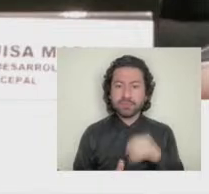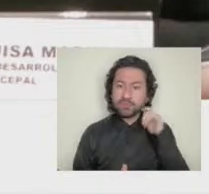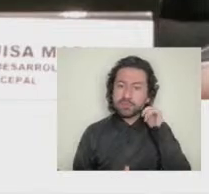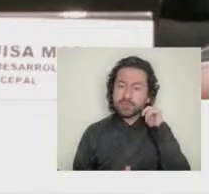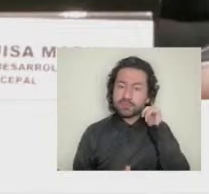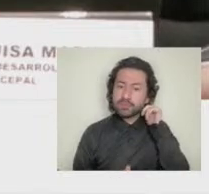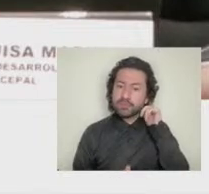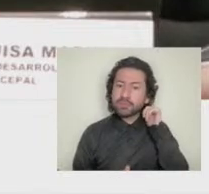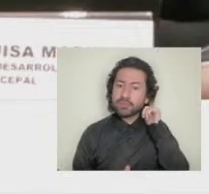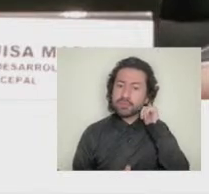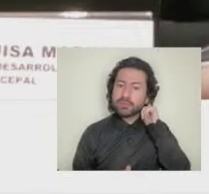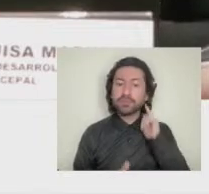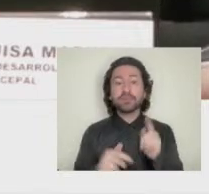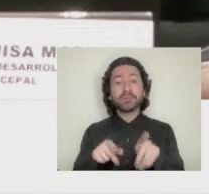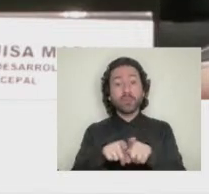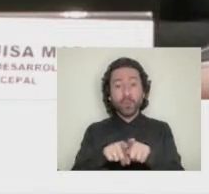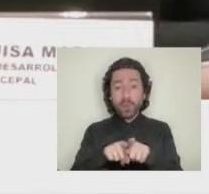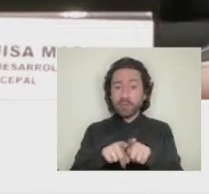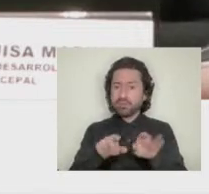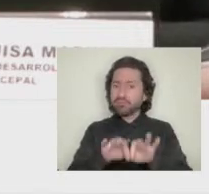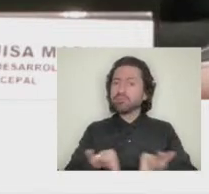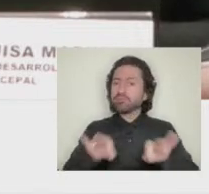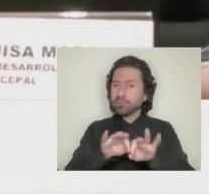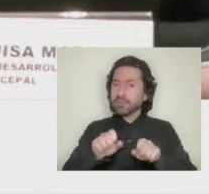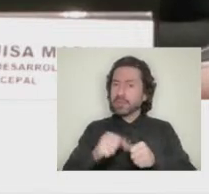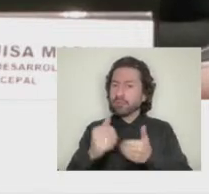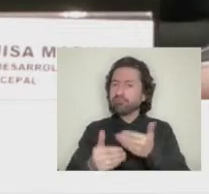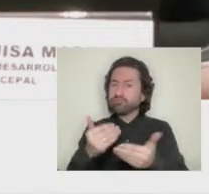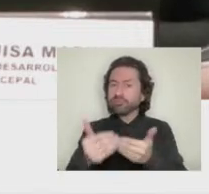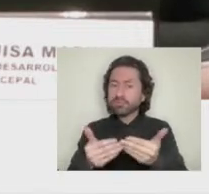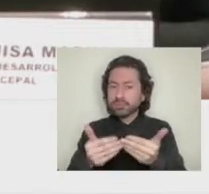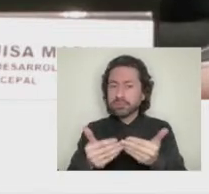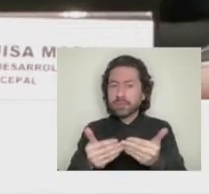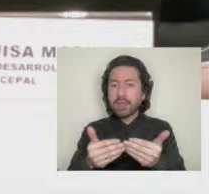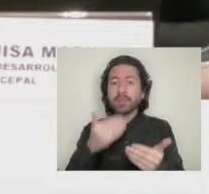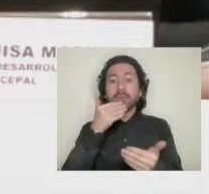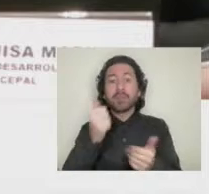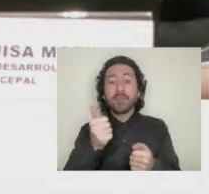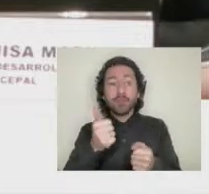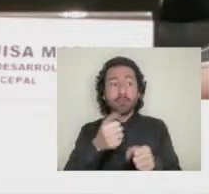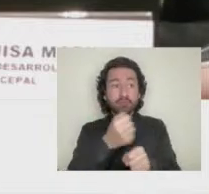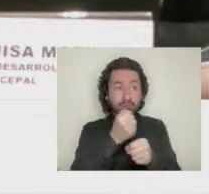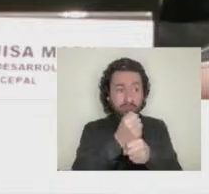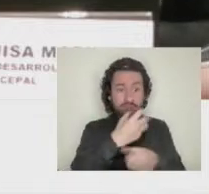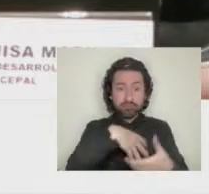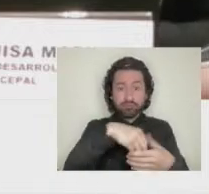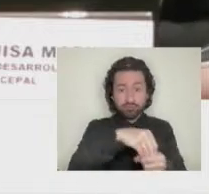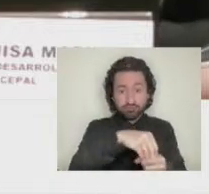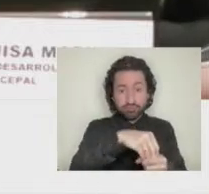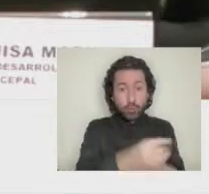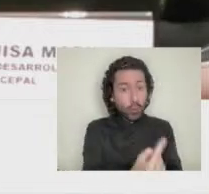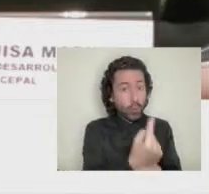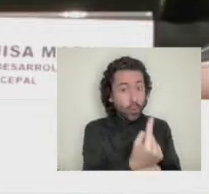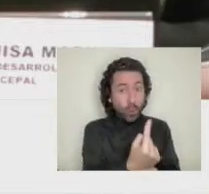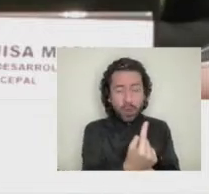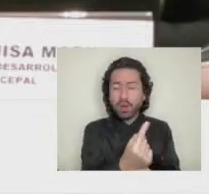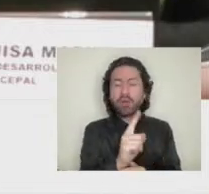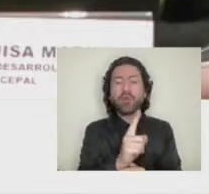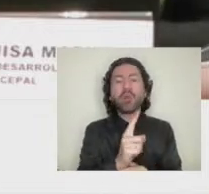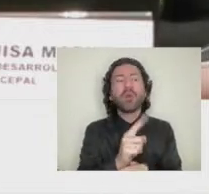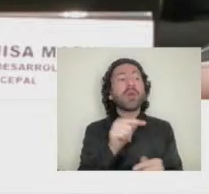Also, again, it's important to mention how we need to make progress with regard to higher rates of labor